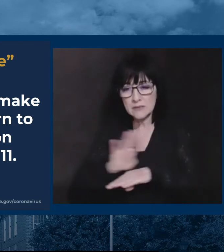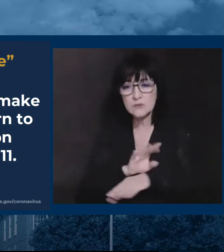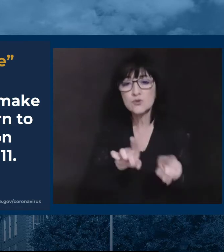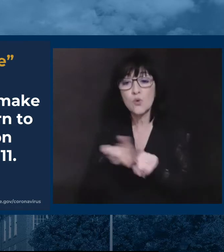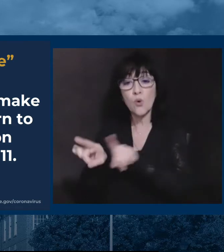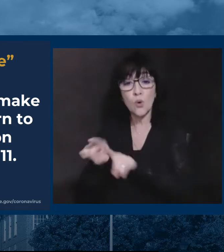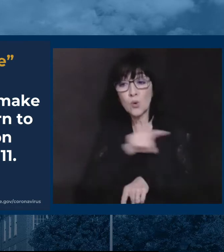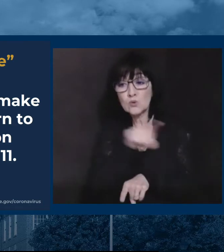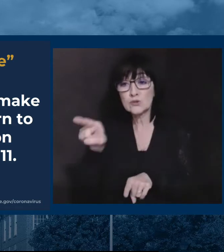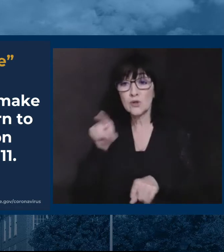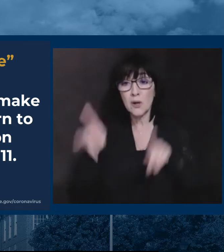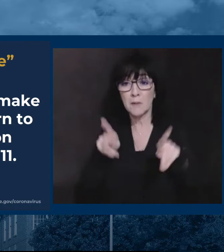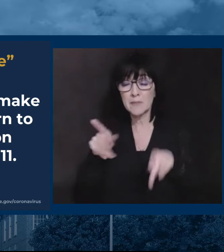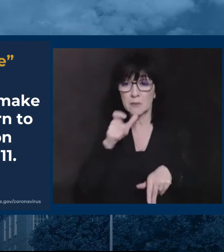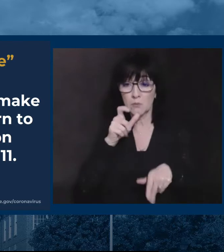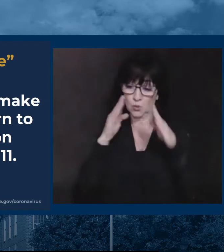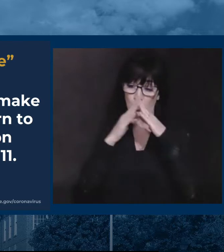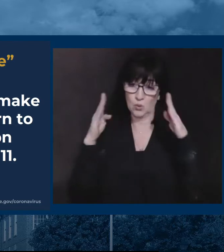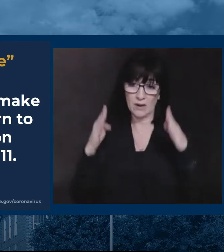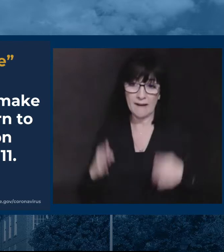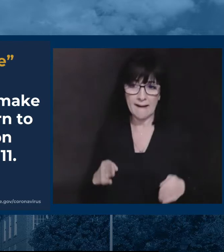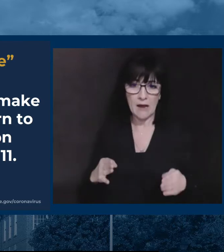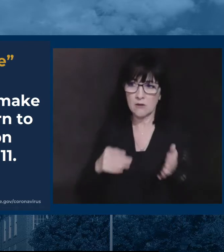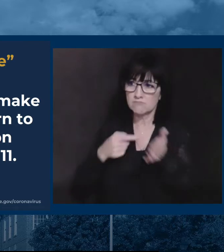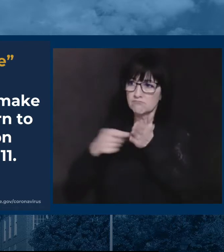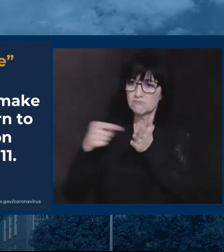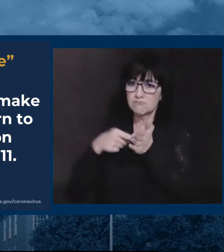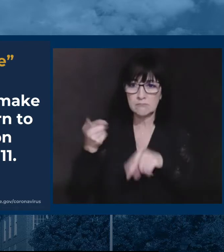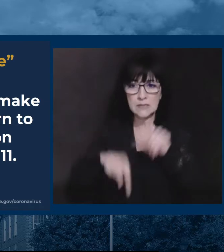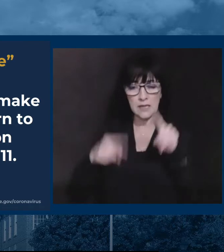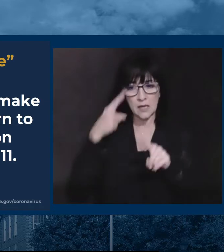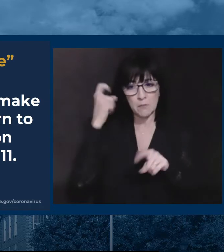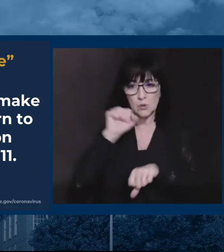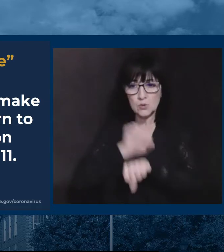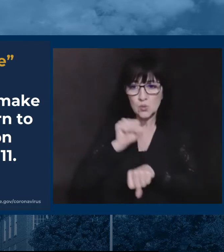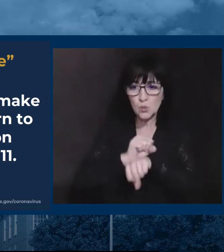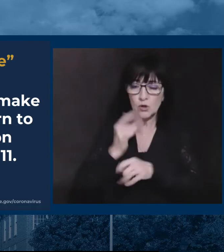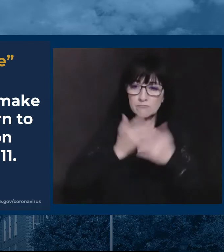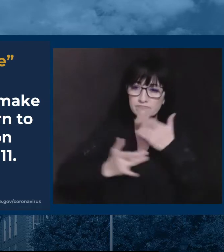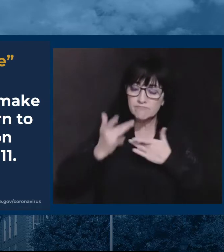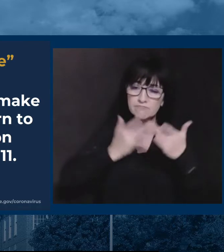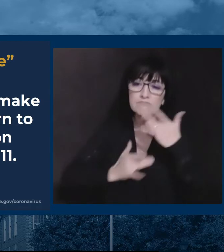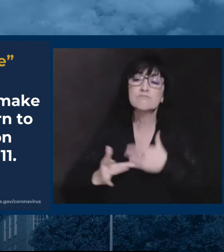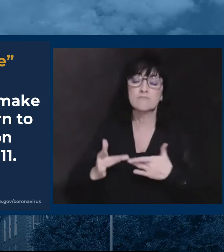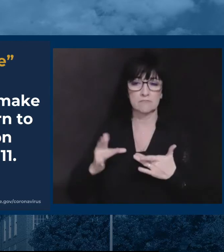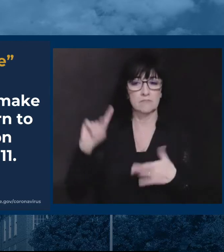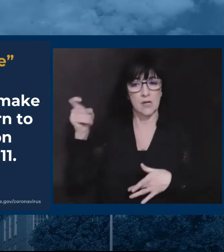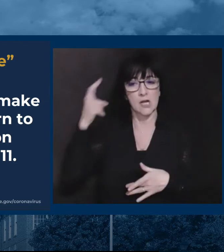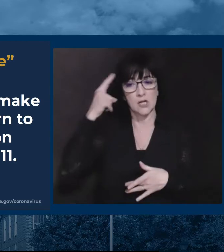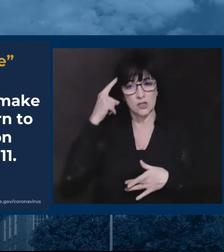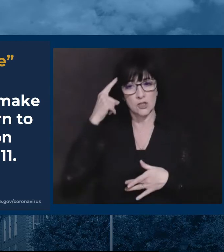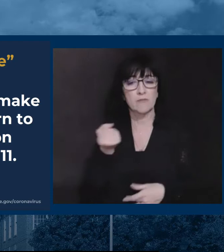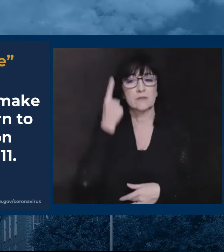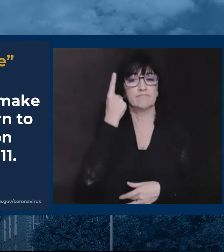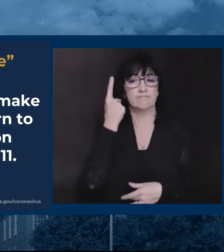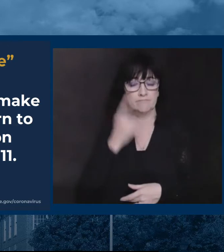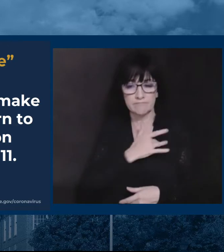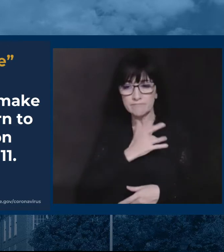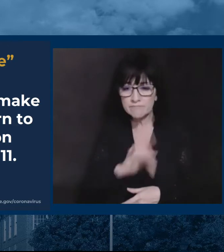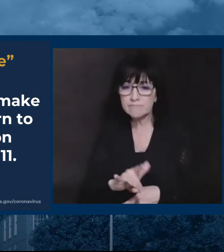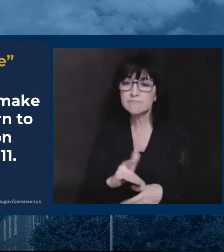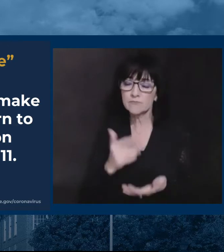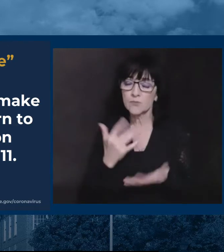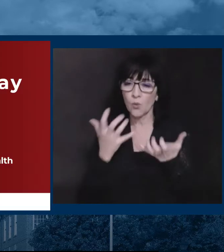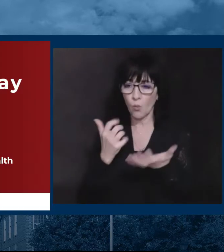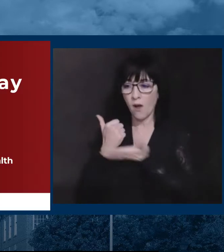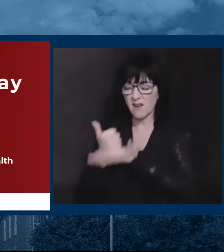we'll continue to make that support available. And so with that, I'd like to thank again Dr. Rattay for her